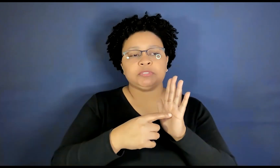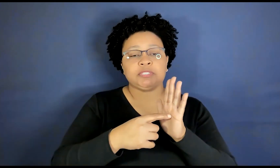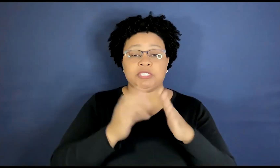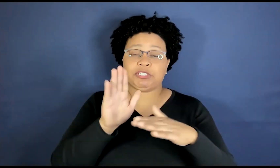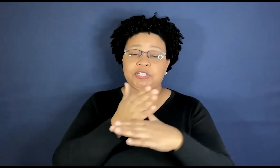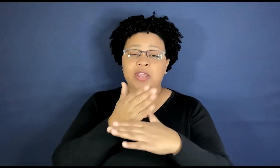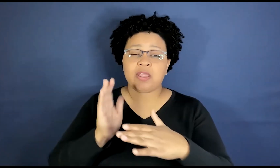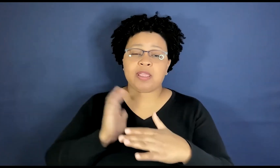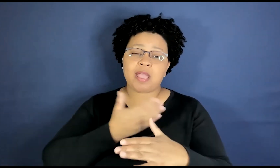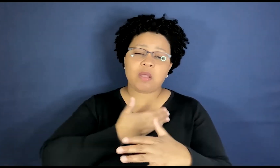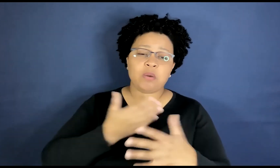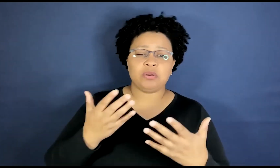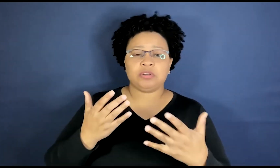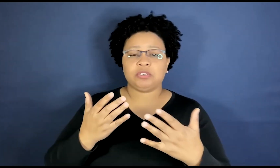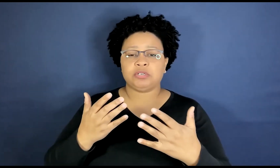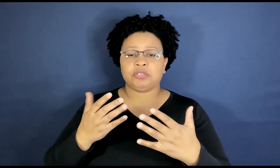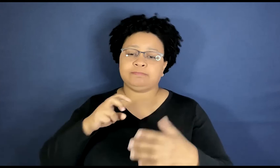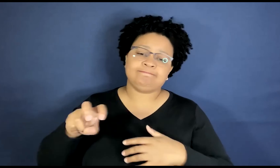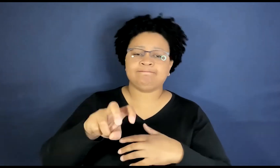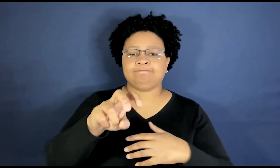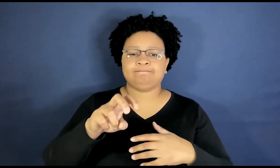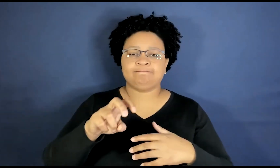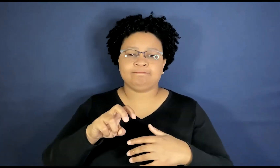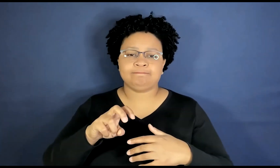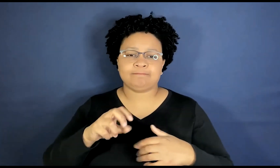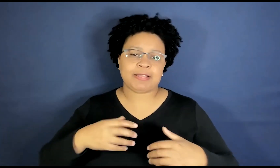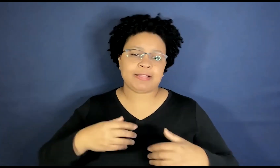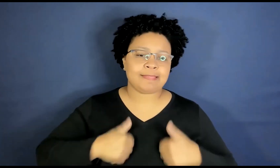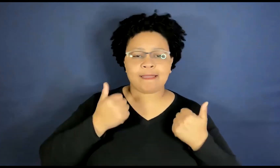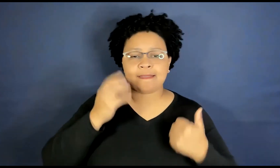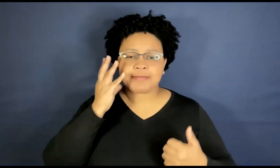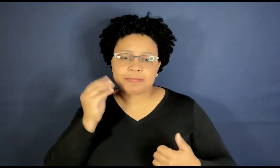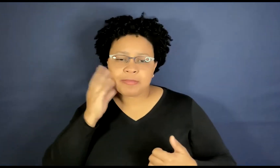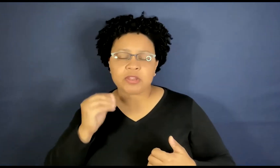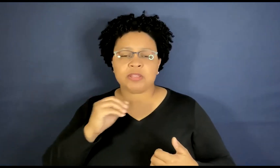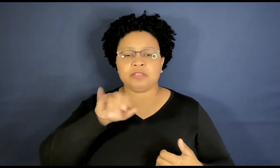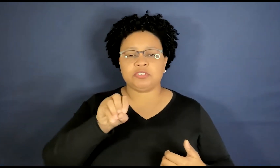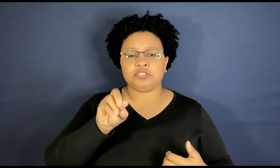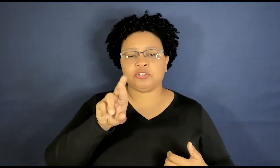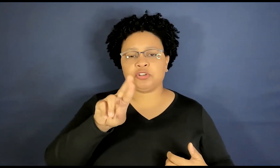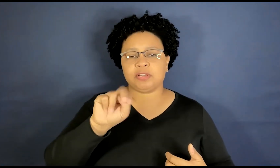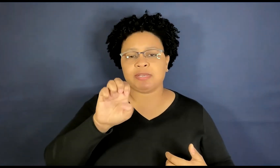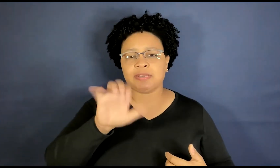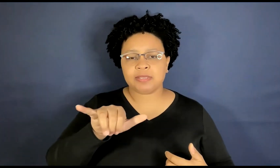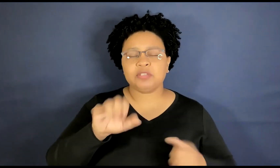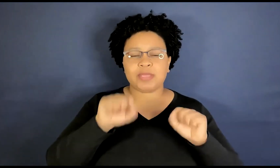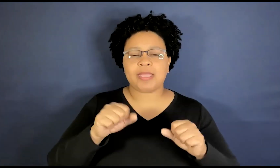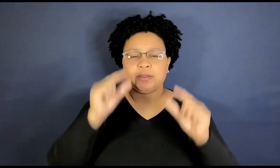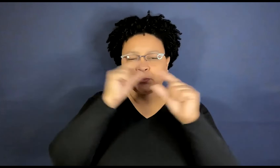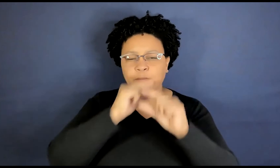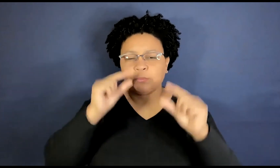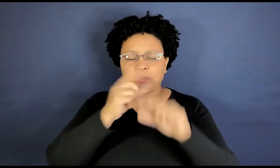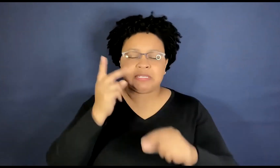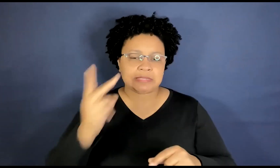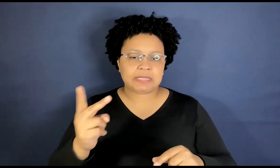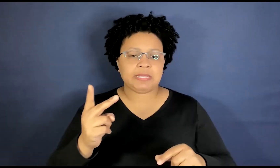on the UC Davis Mind Institute website. But you can also Google it, Sharing Our Journey, UC Davis Mind Institute, and you're going to see a